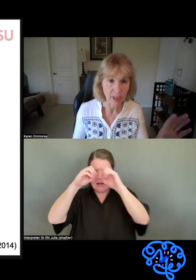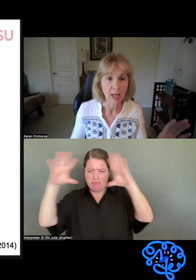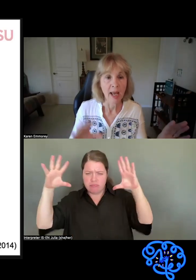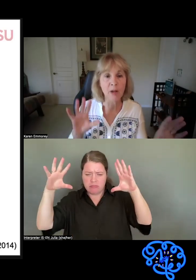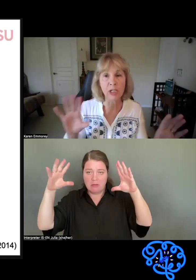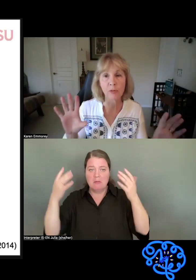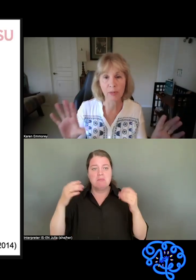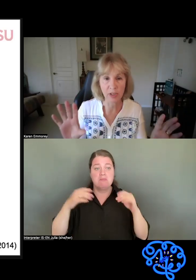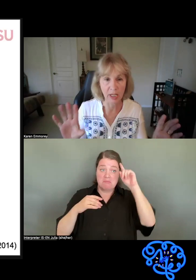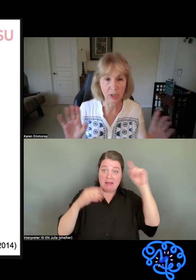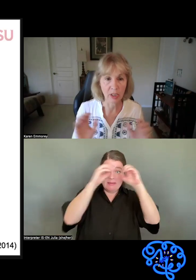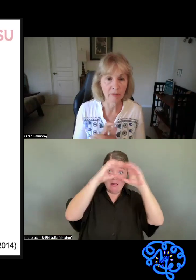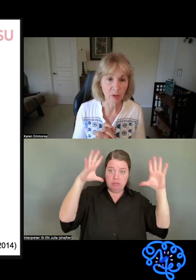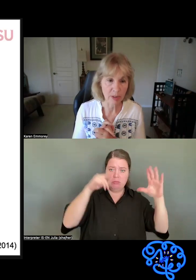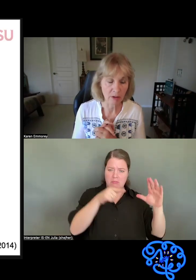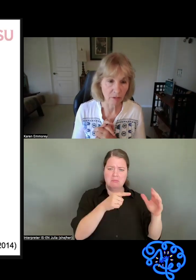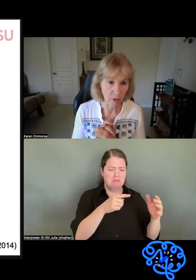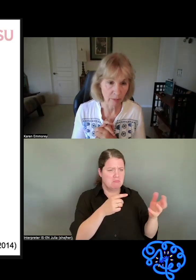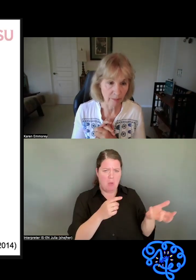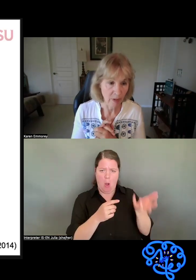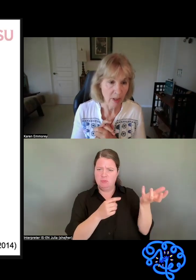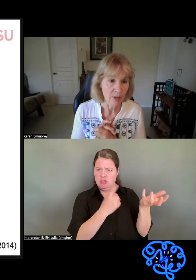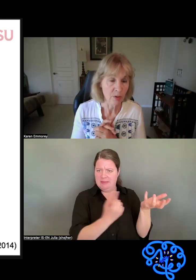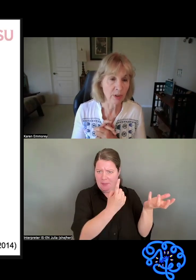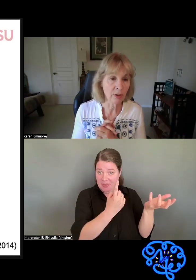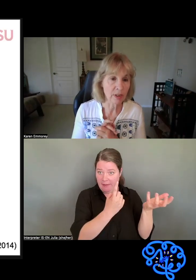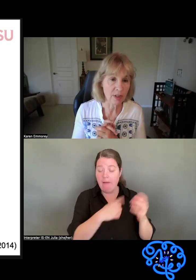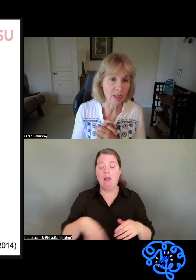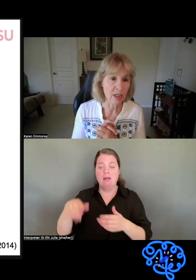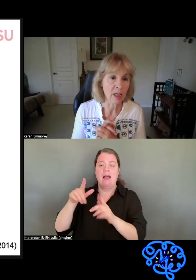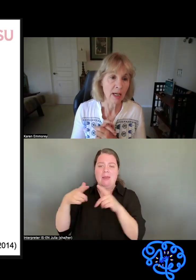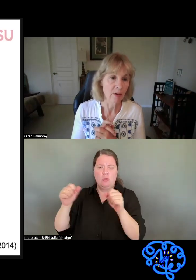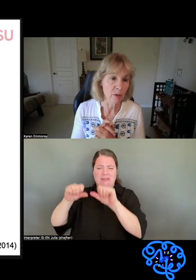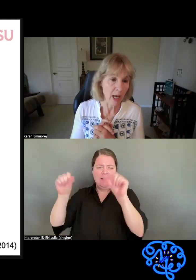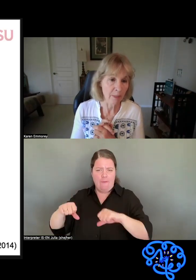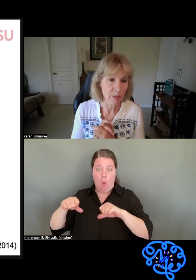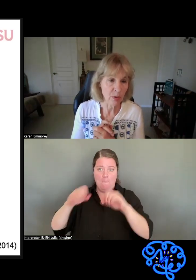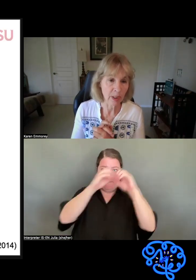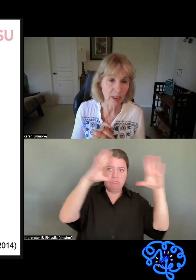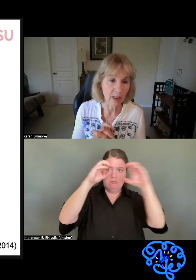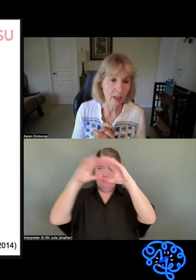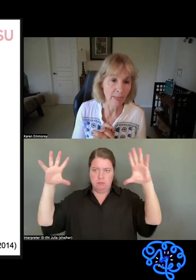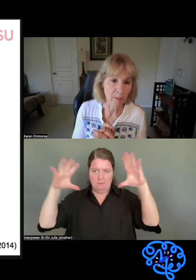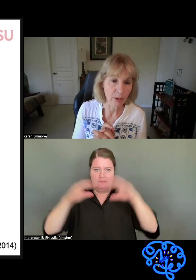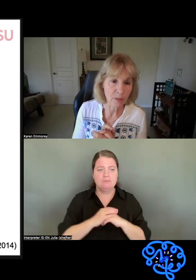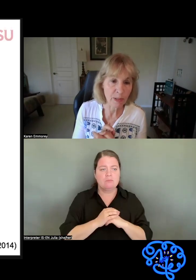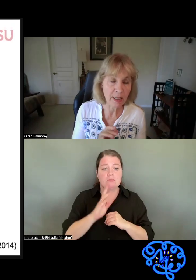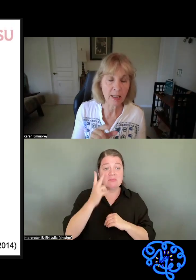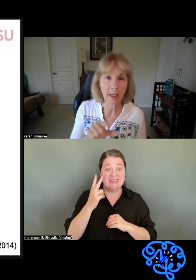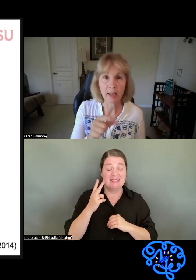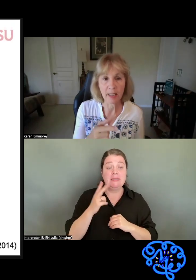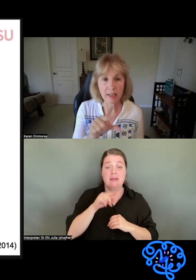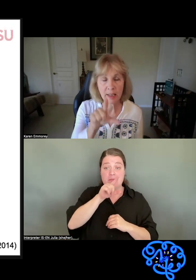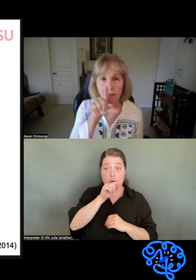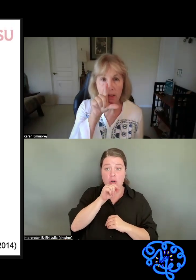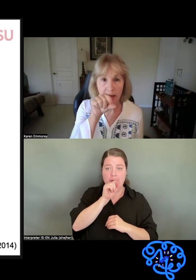referent and a mental representation of linguistic form. So here you can see there's a mapping between the bird's beak,